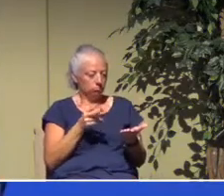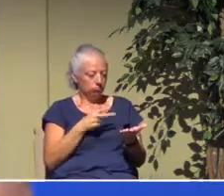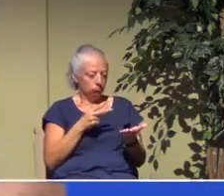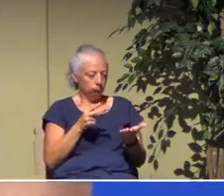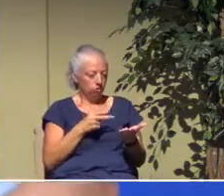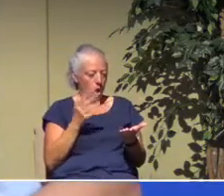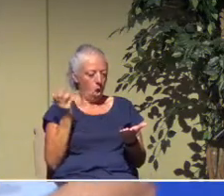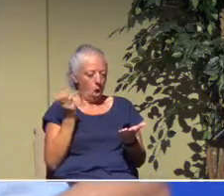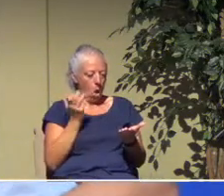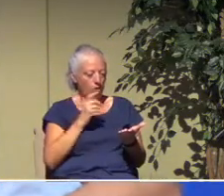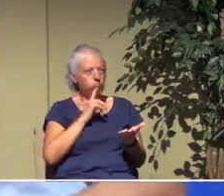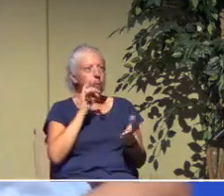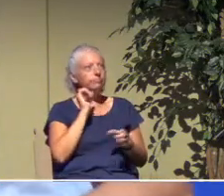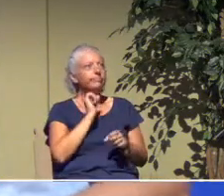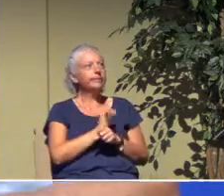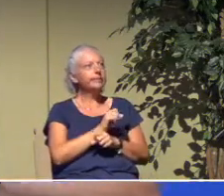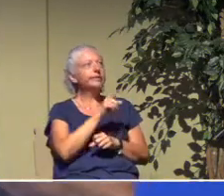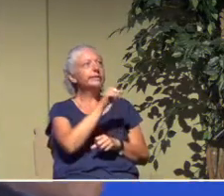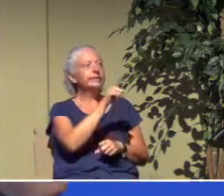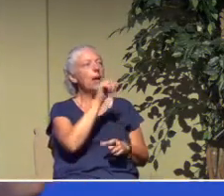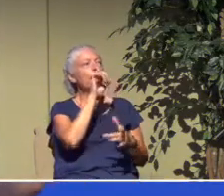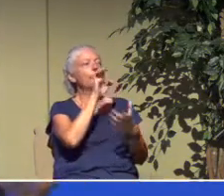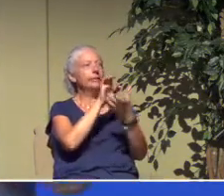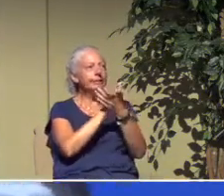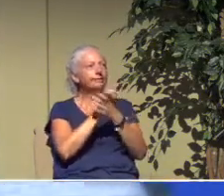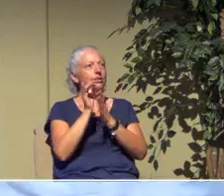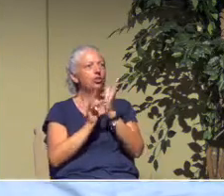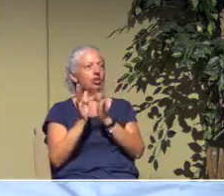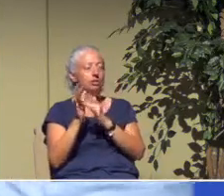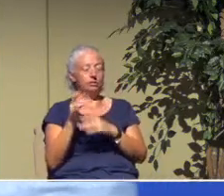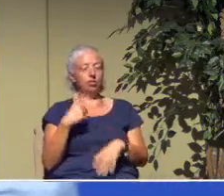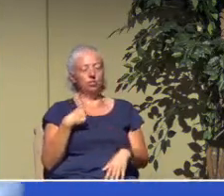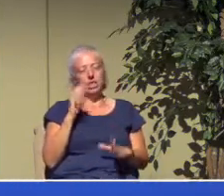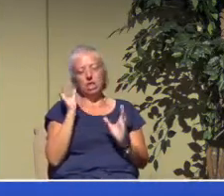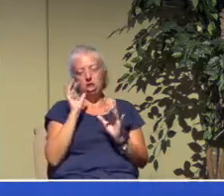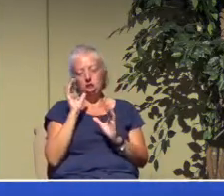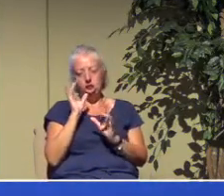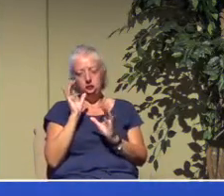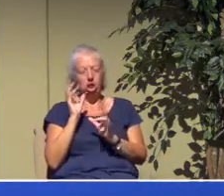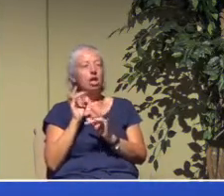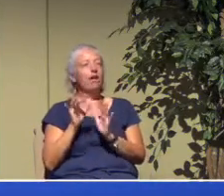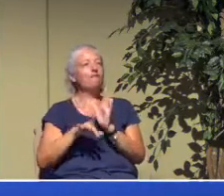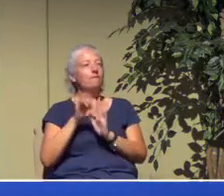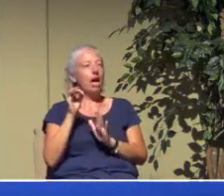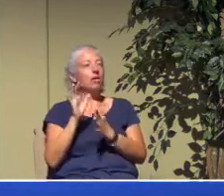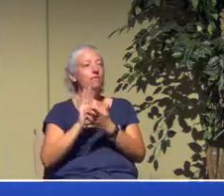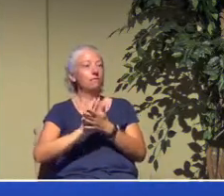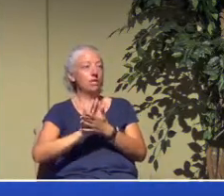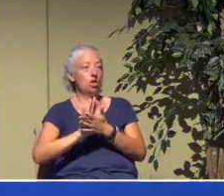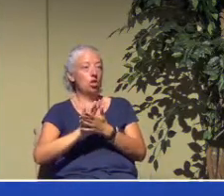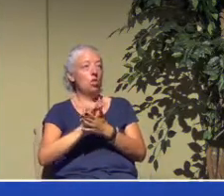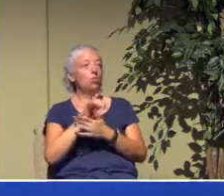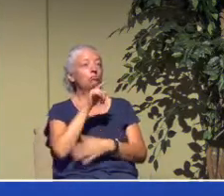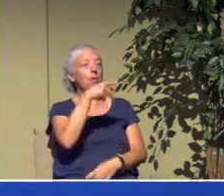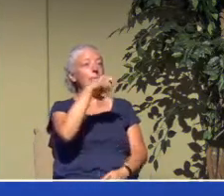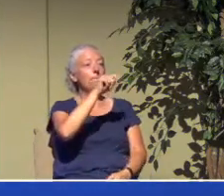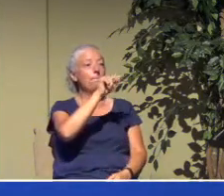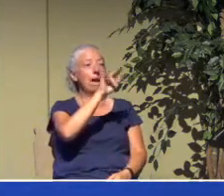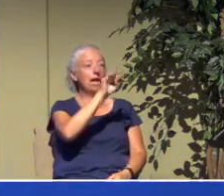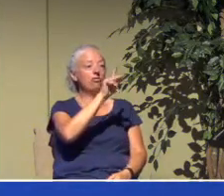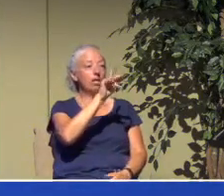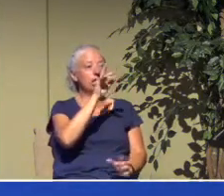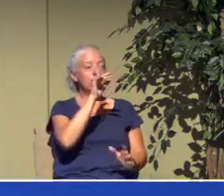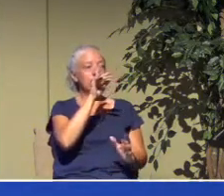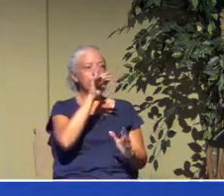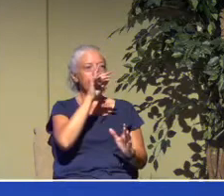he was. And so I looked him up, and I found this video where he talks about the time when he decided to take Jesus'